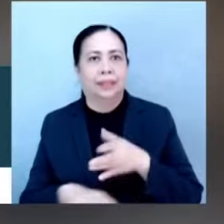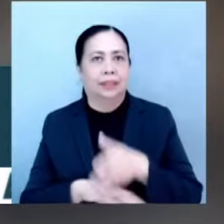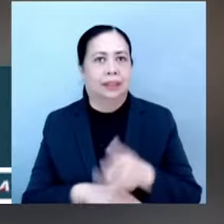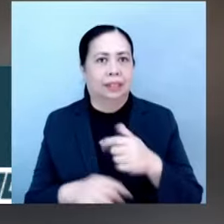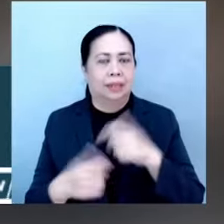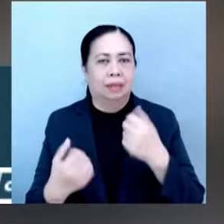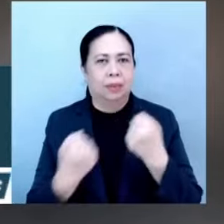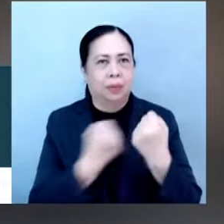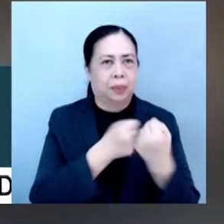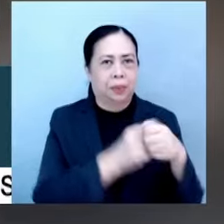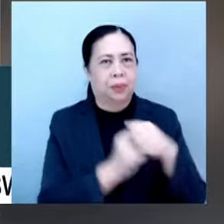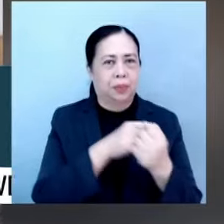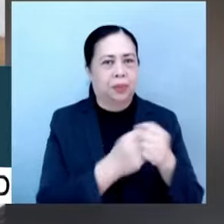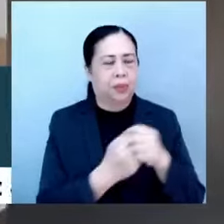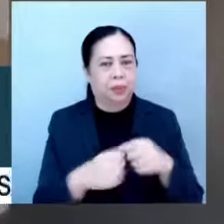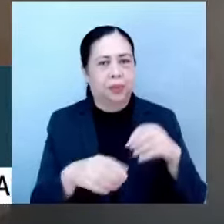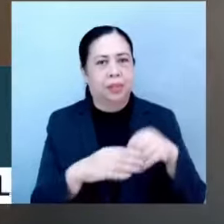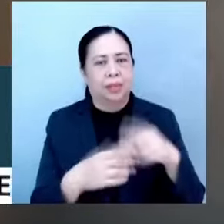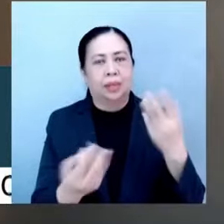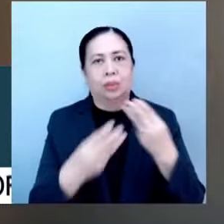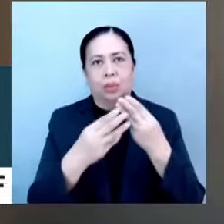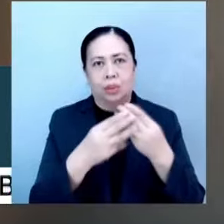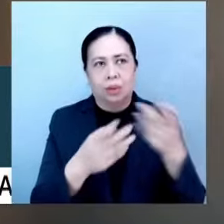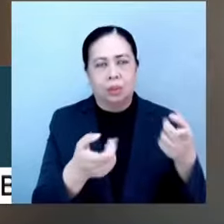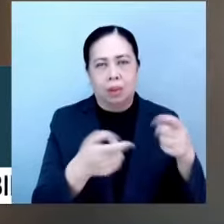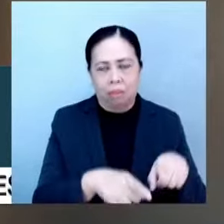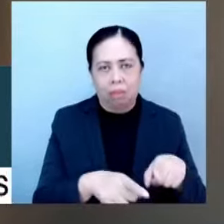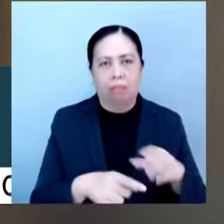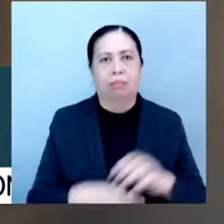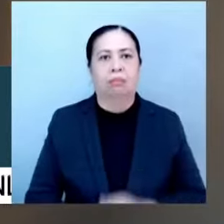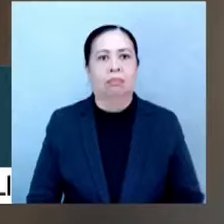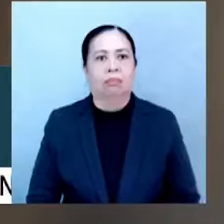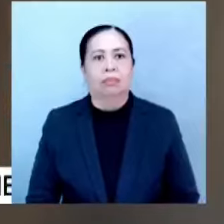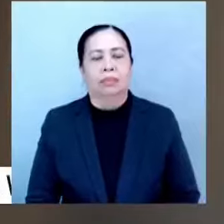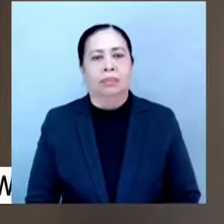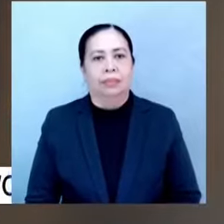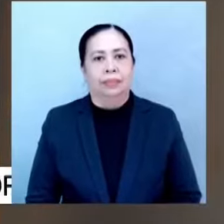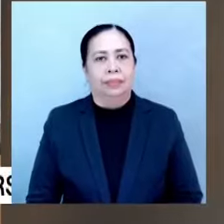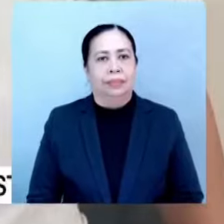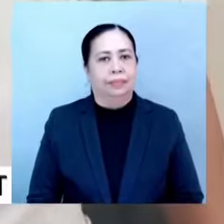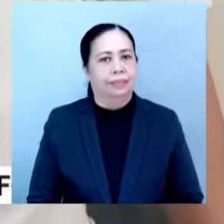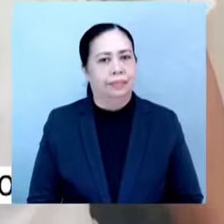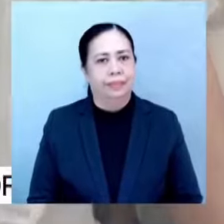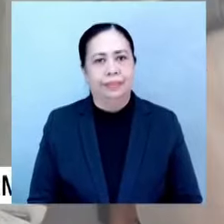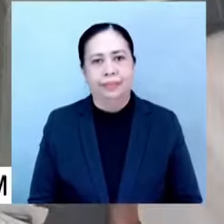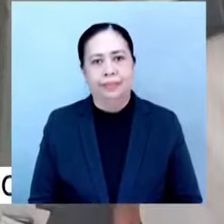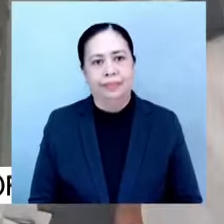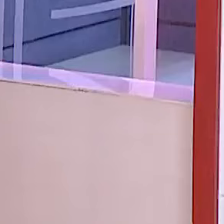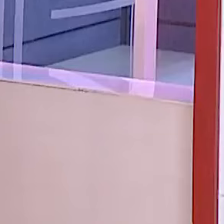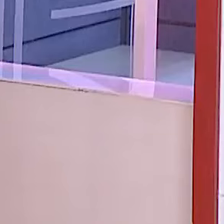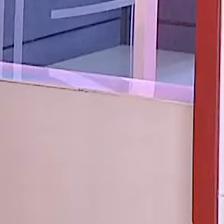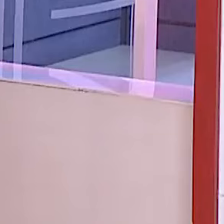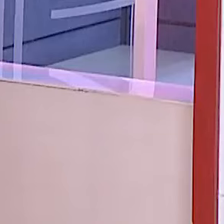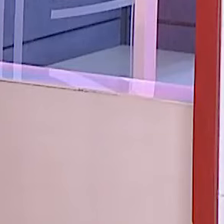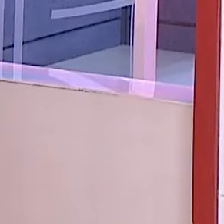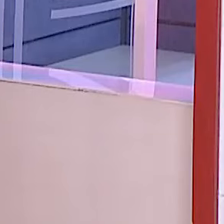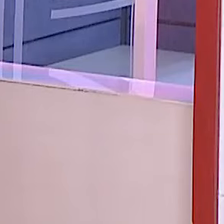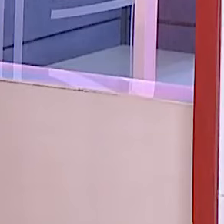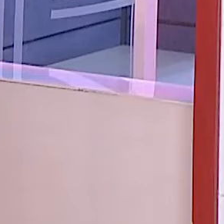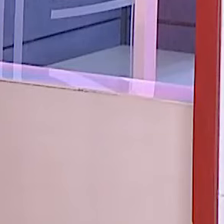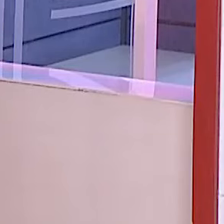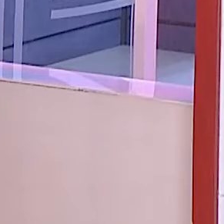fistfight in a village in Muntinlupa. Raya Kapulong, ABS-CBN News. From the governor of